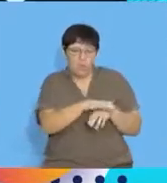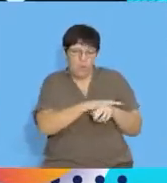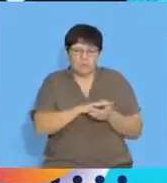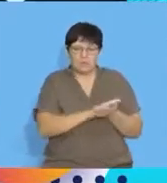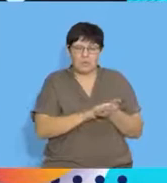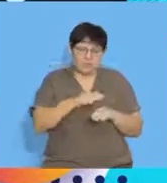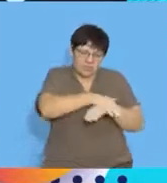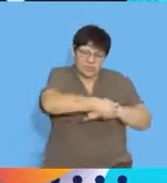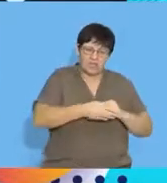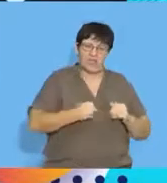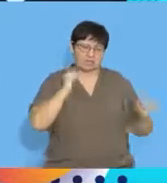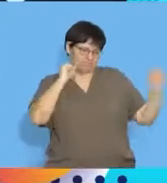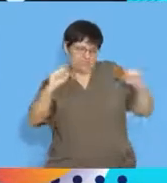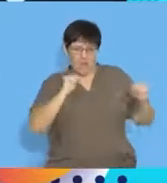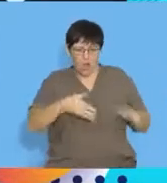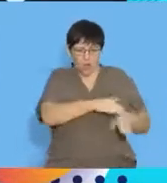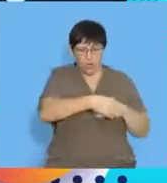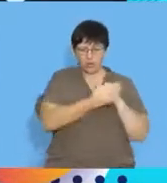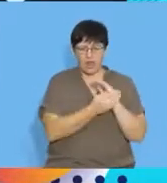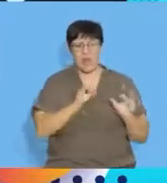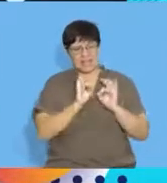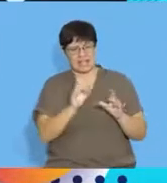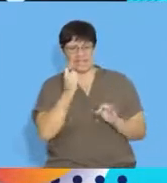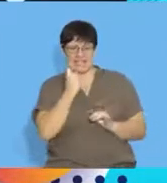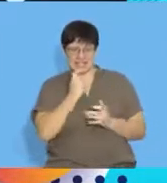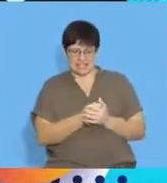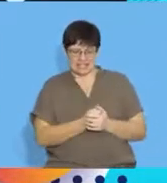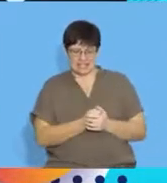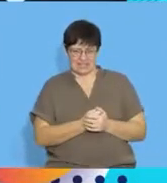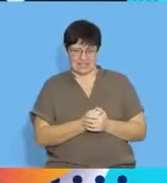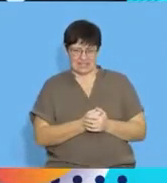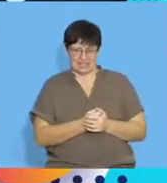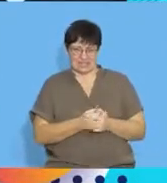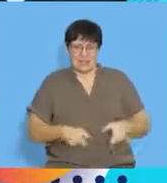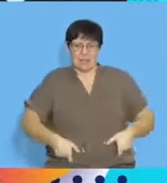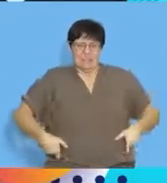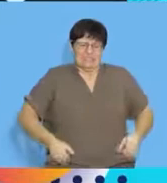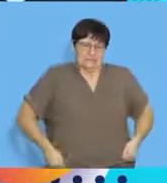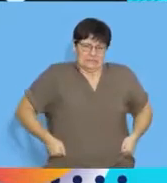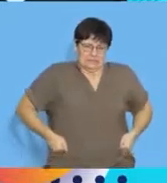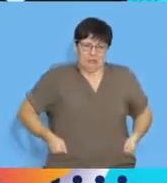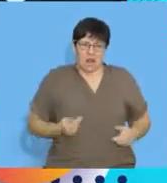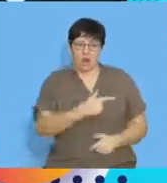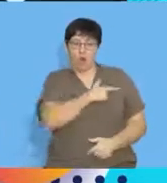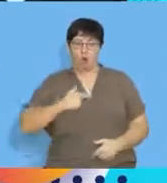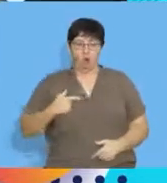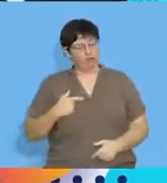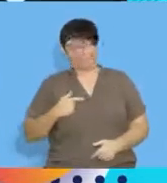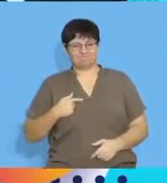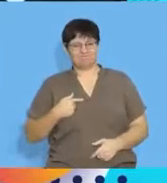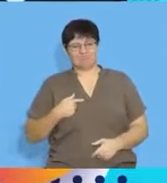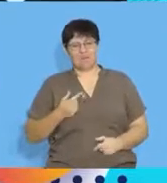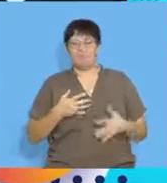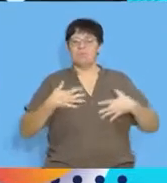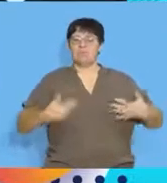dry properly. We need to be very careful about wearing, right, very tight pants, etc., for a very long time. We've got to make sure